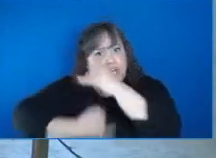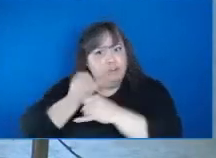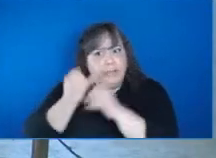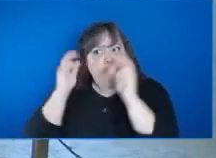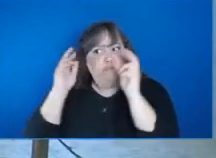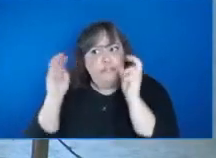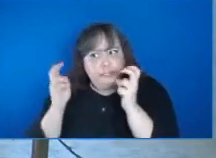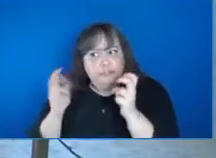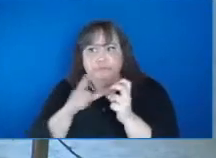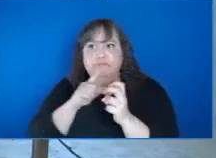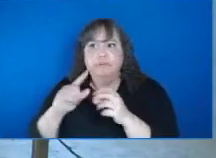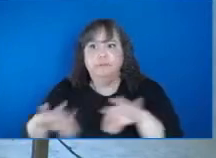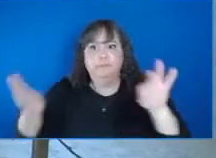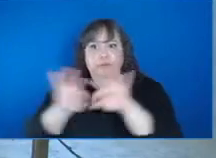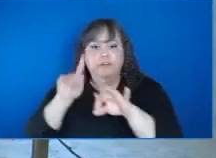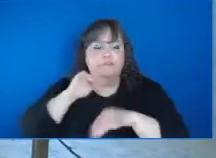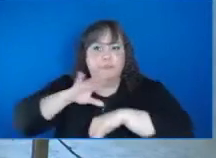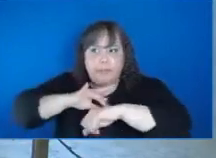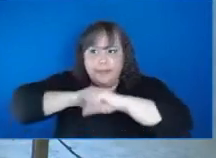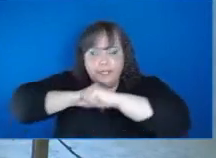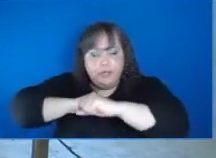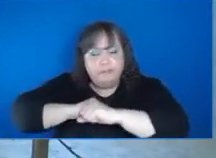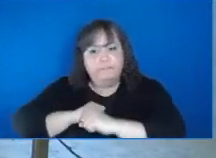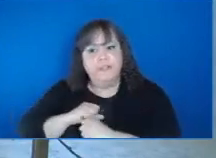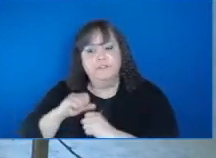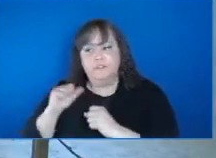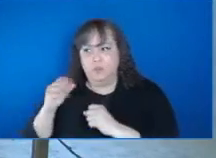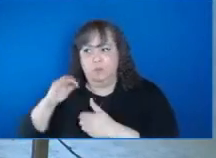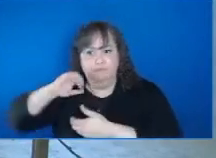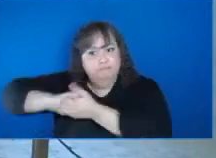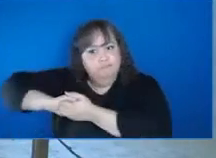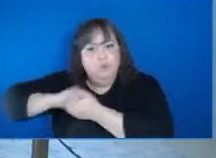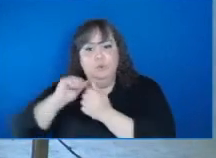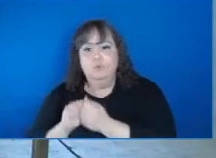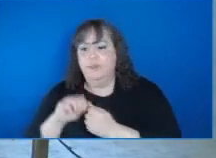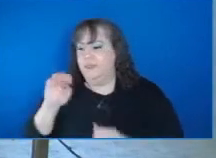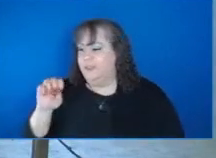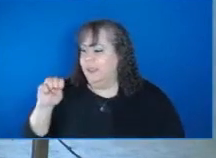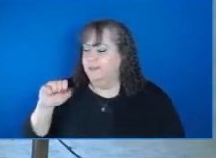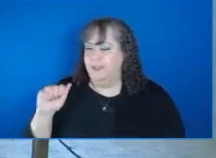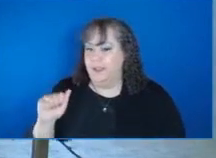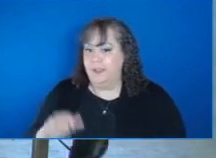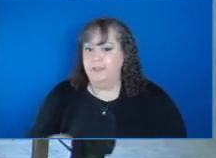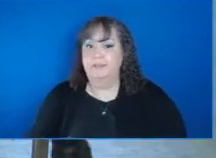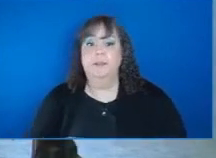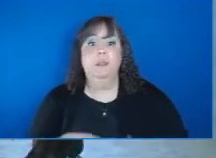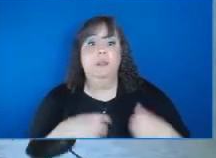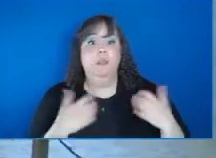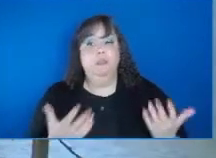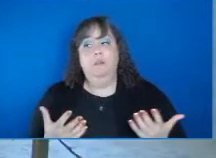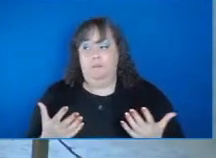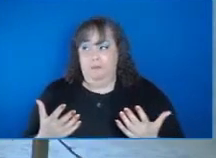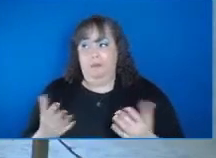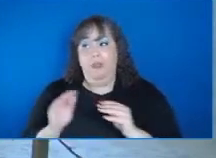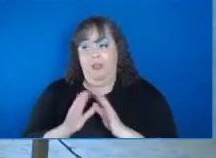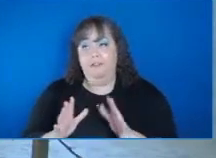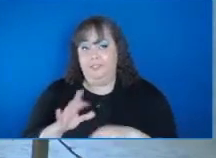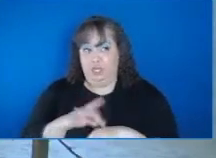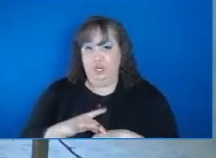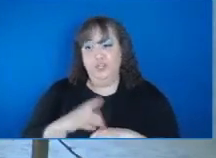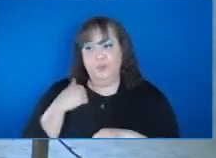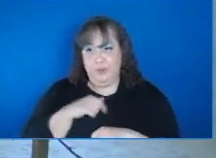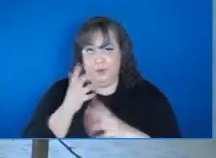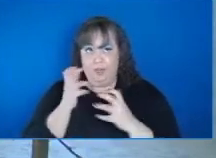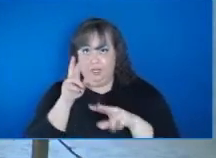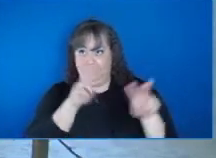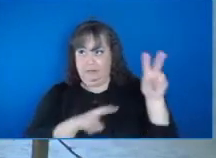Okay. So obviously, Earth, we're all very, very invested in watching out for asteroids on a collision course